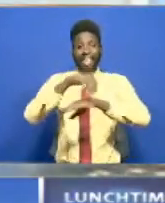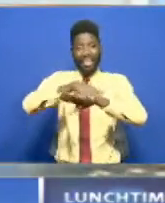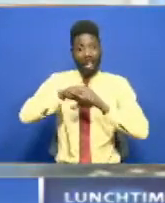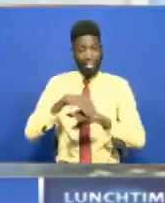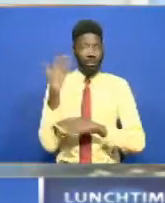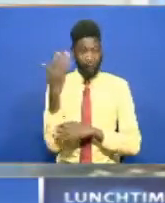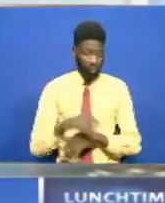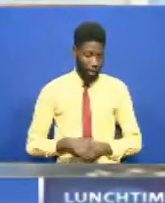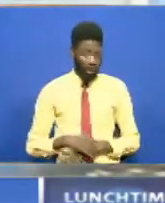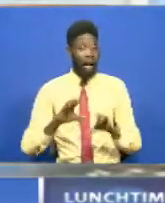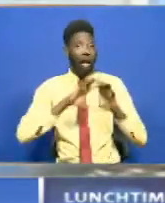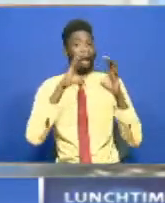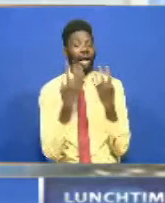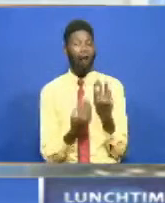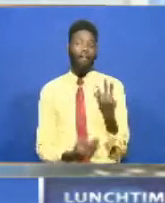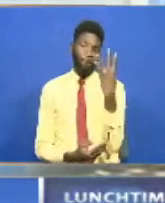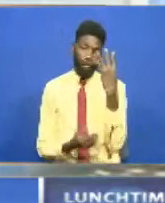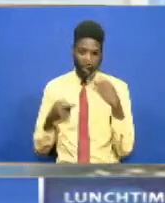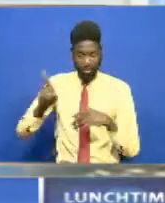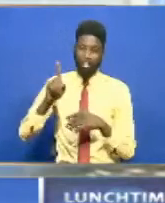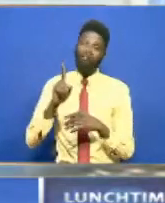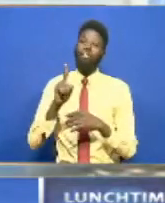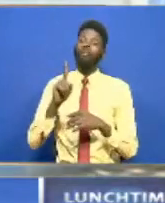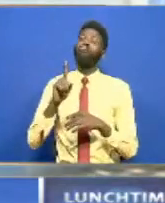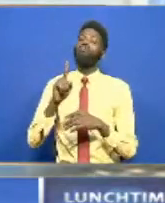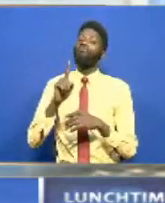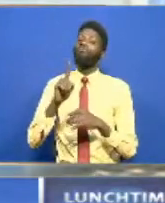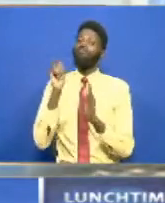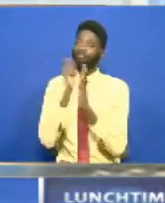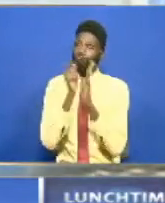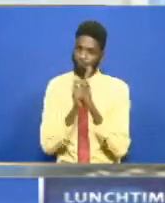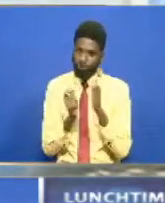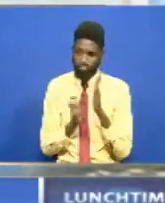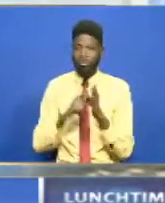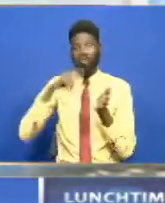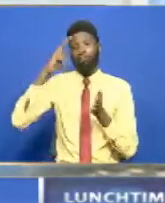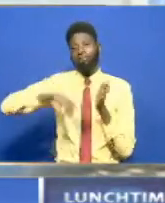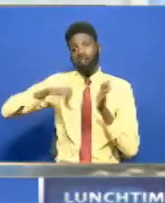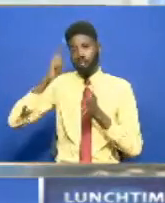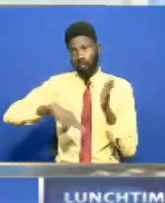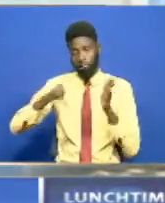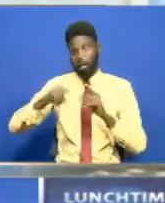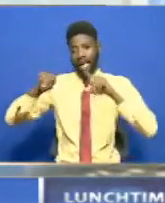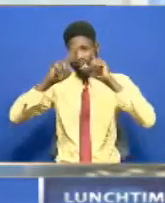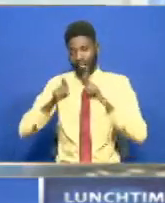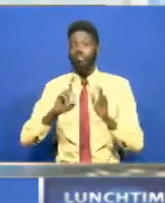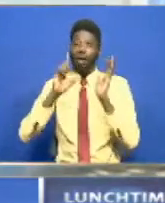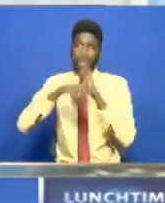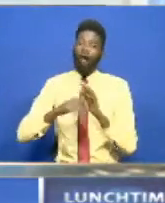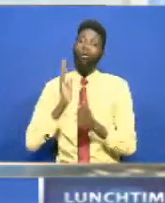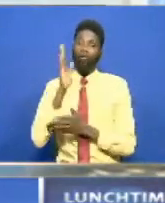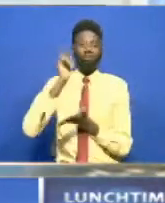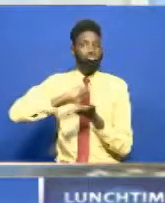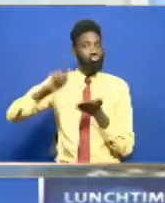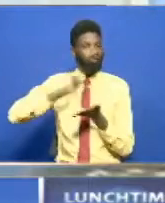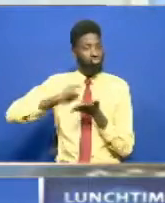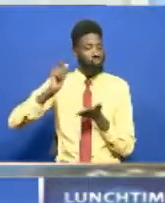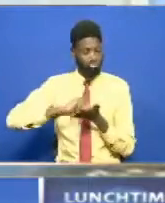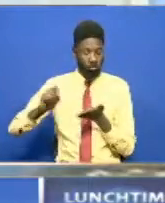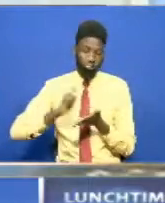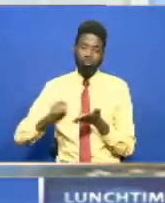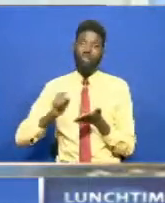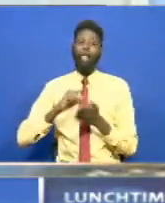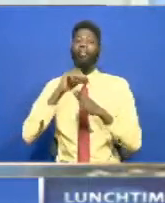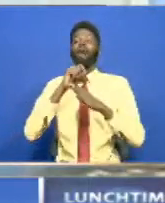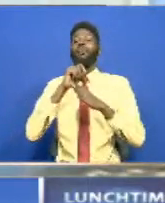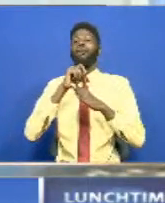was doing their reading examinations. And thereafter, they will be doing their written English examination.